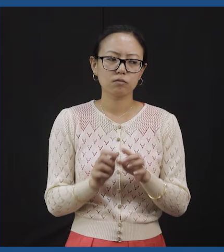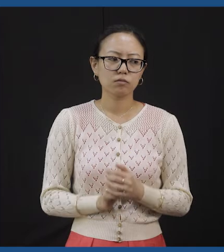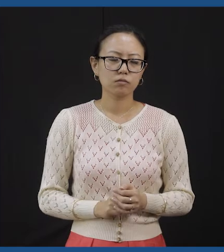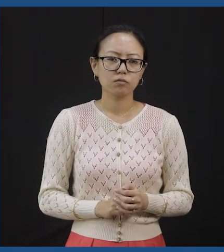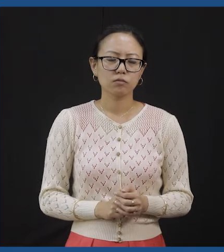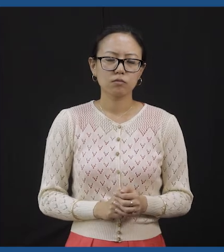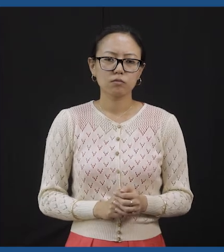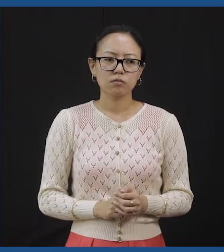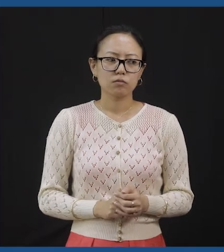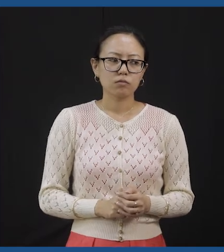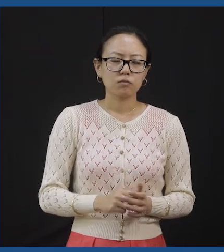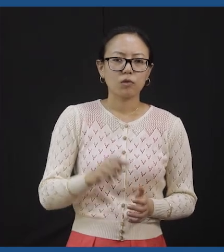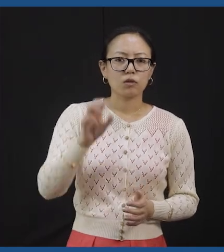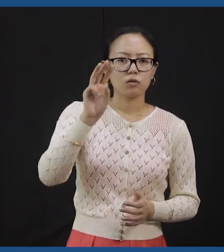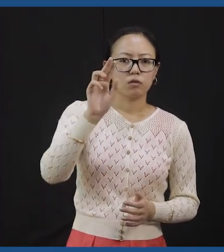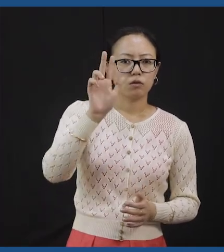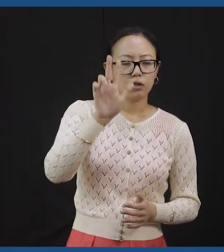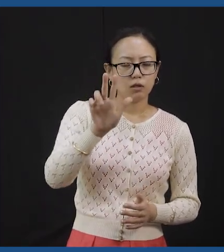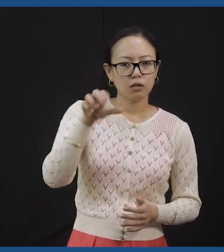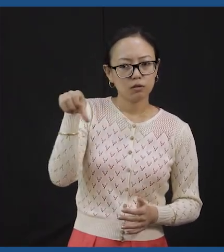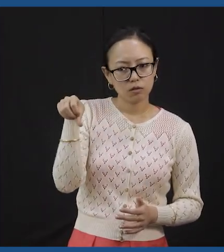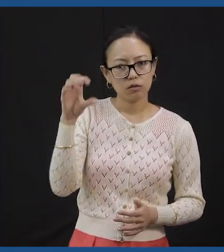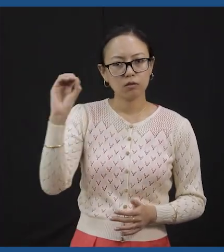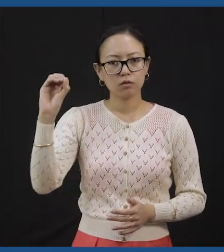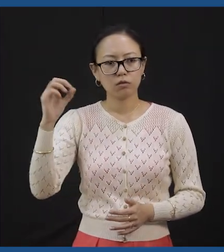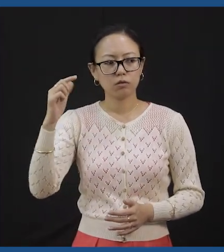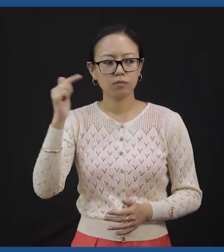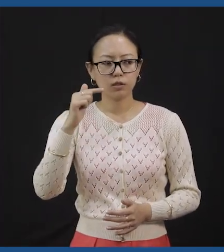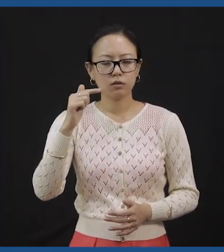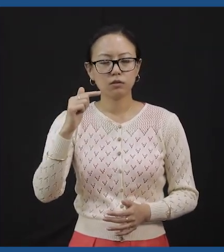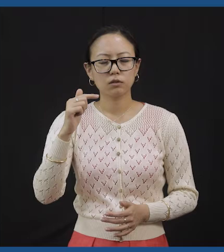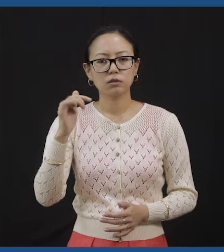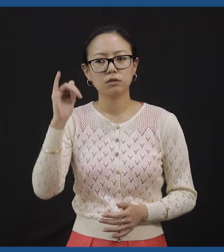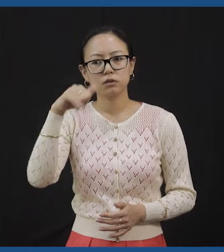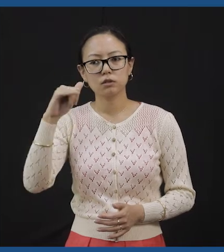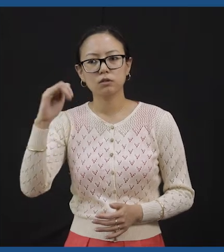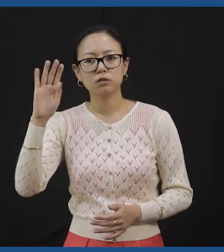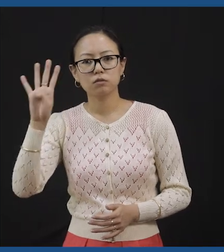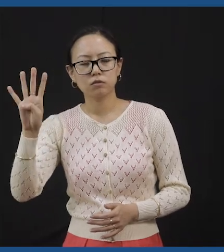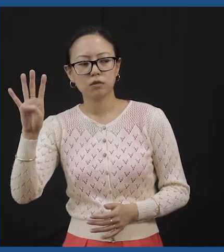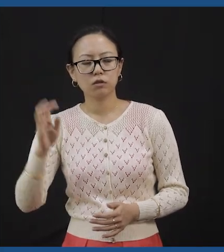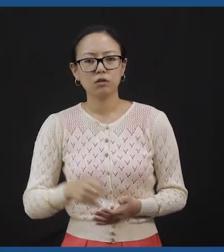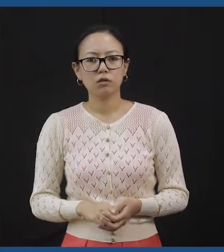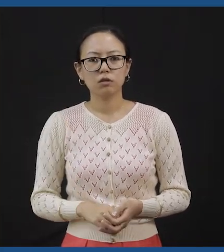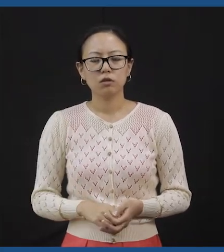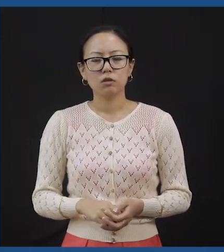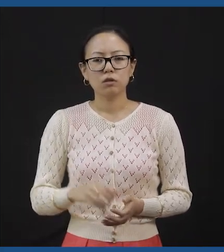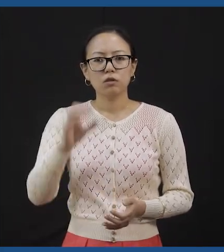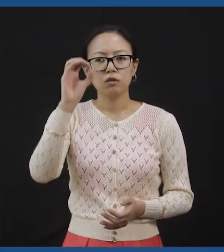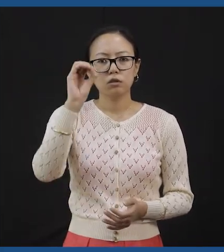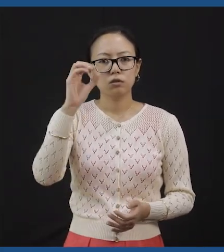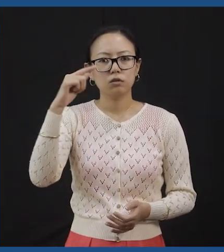can subtract. 0 minus 4 is impossible. Now you know that. So we will take ones from